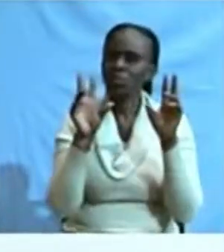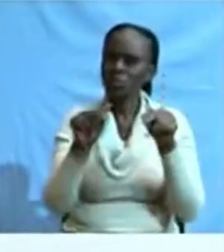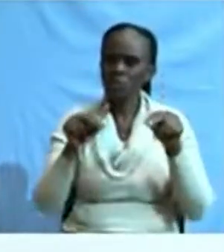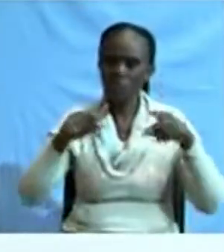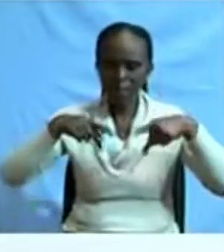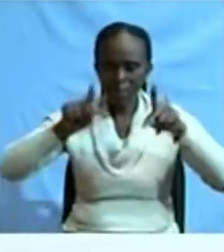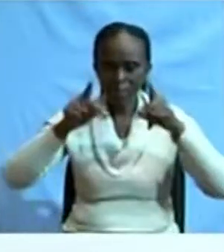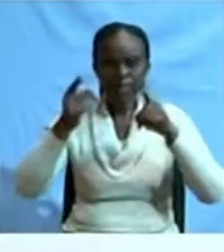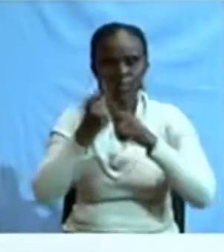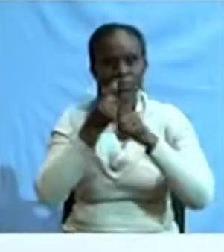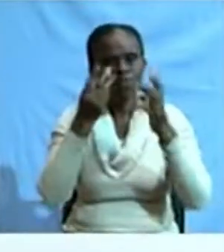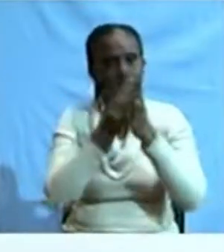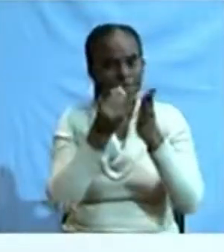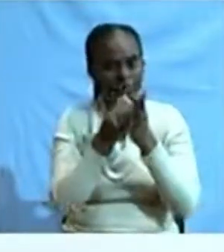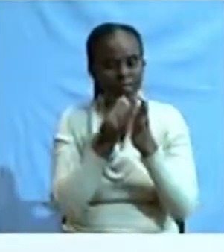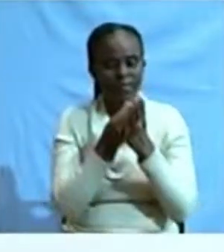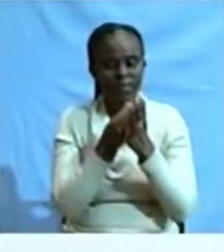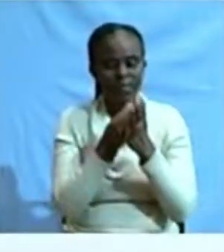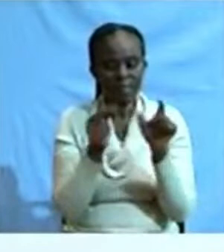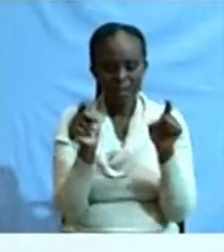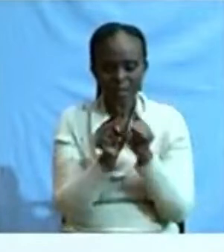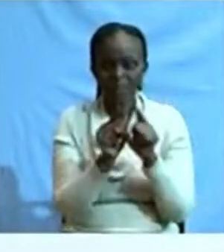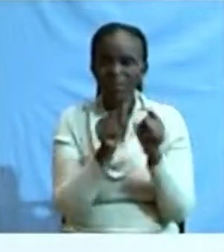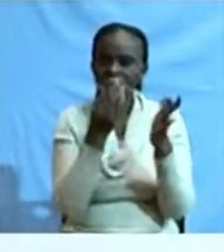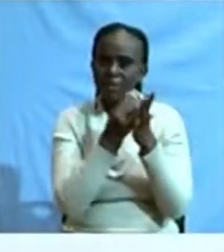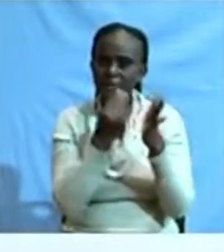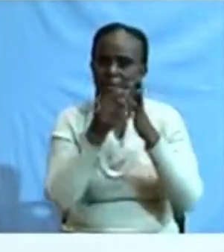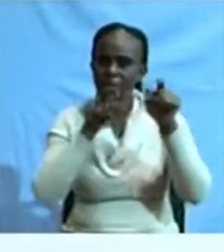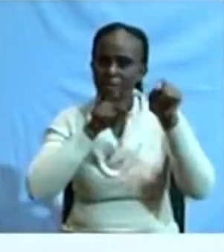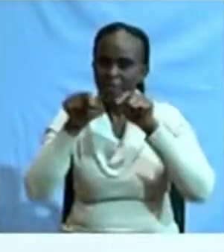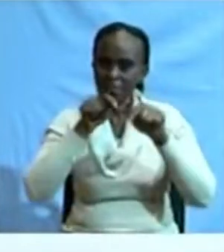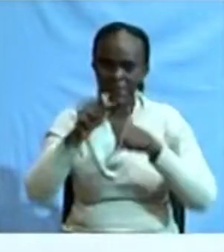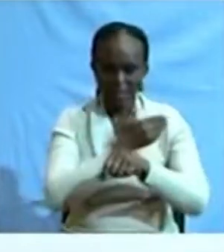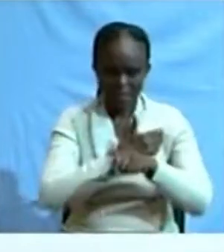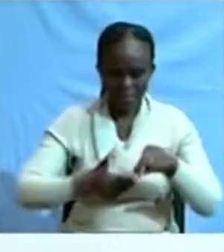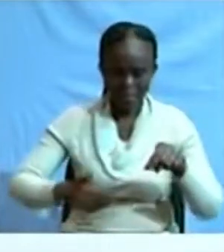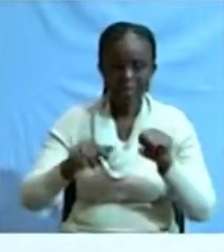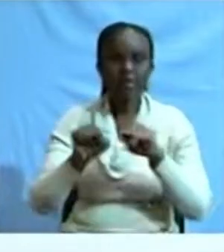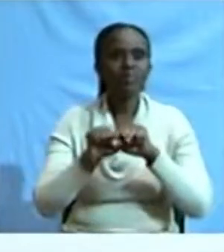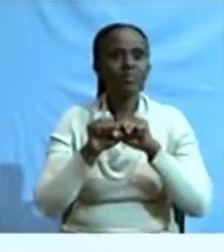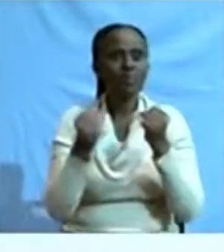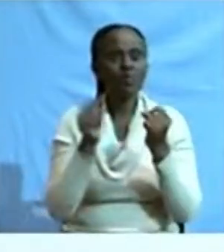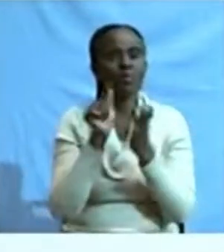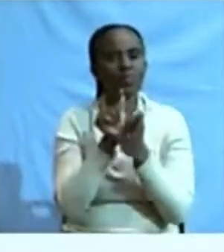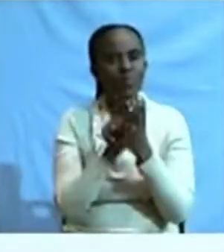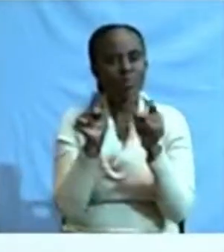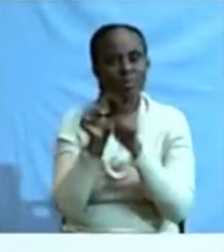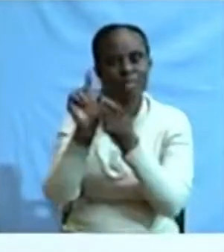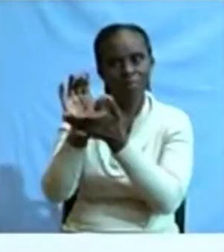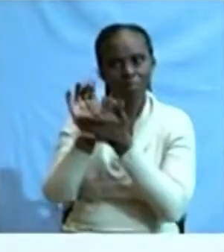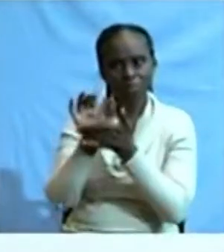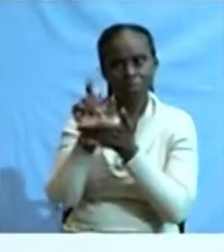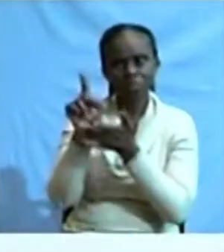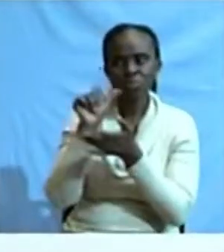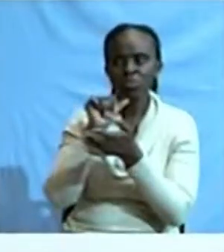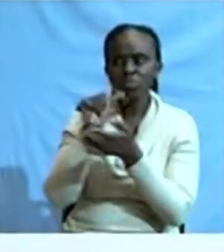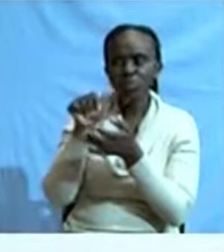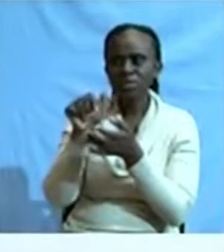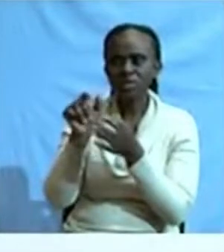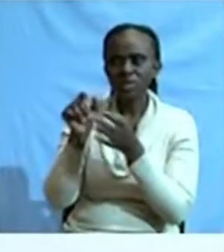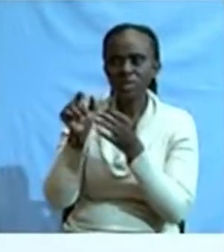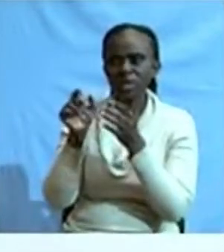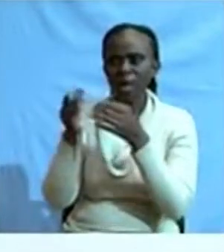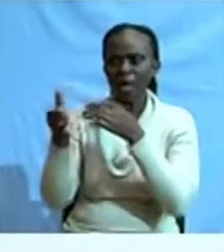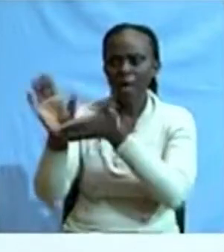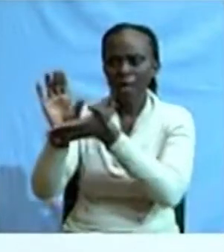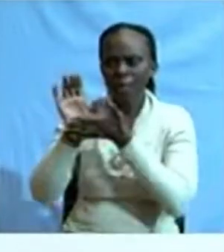gotten from the Treasury. The law, the financial regulation seriously broken. You borrow from where you're not even supposed to borrow from. Why didn't